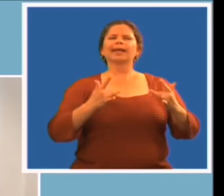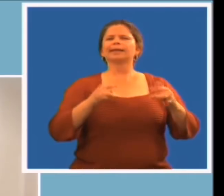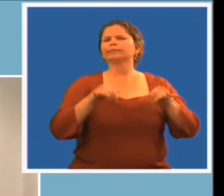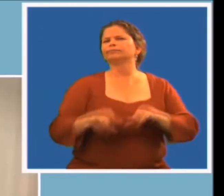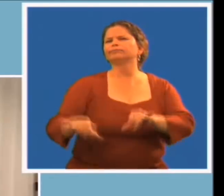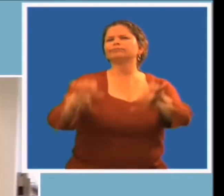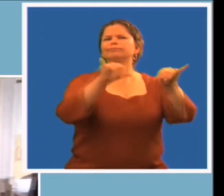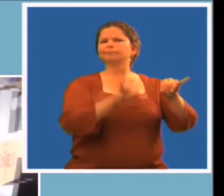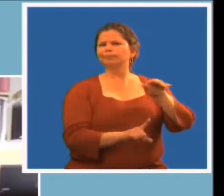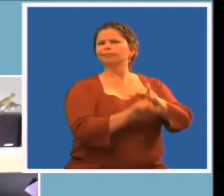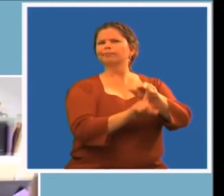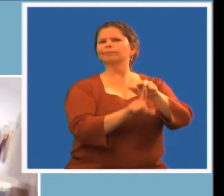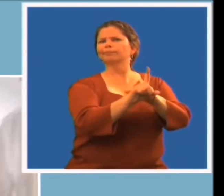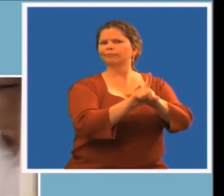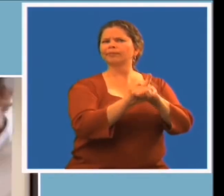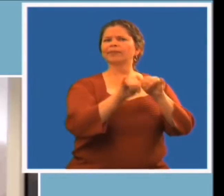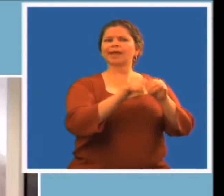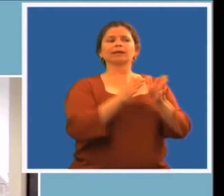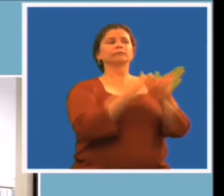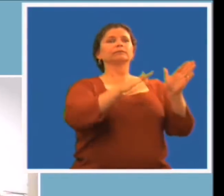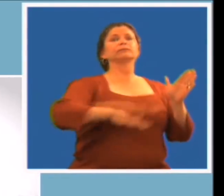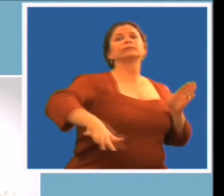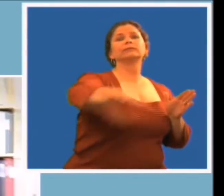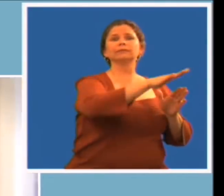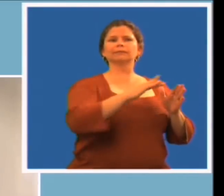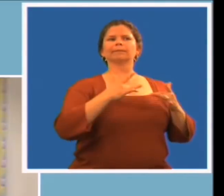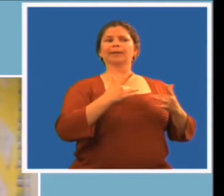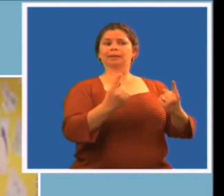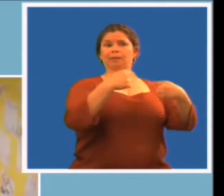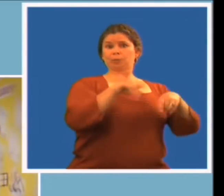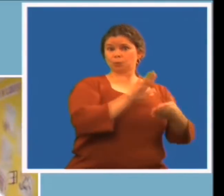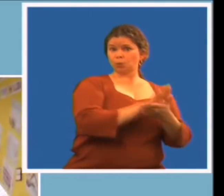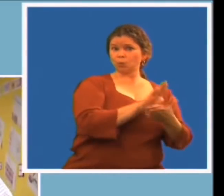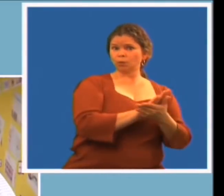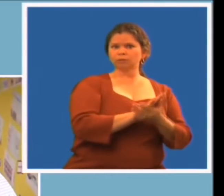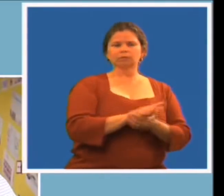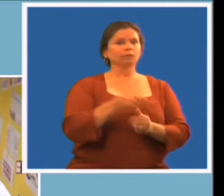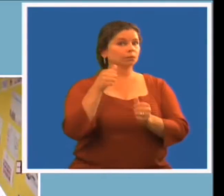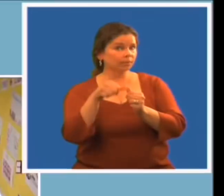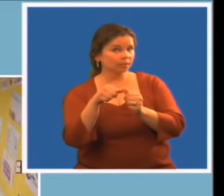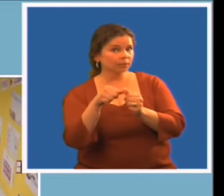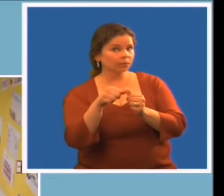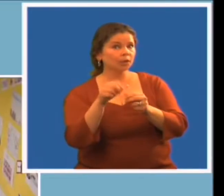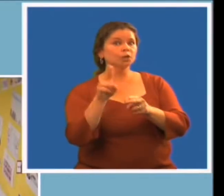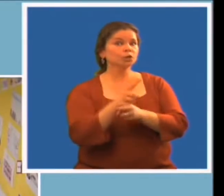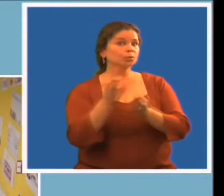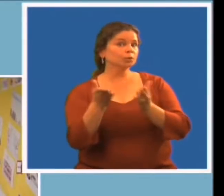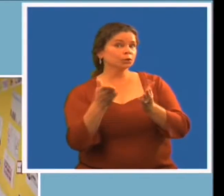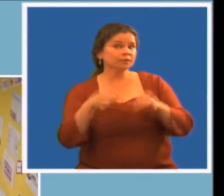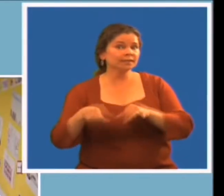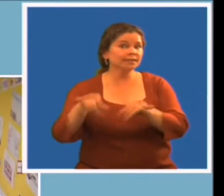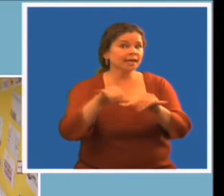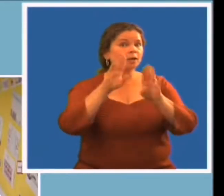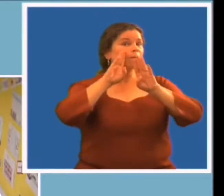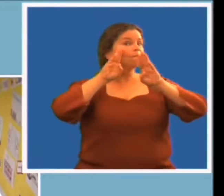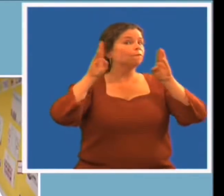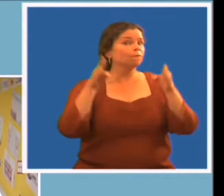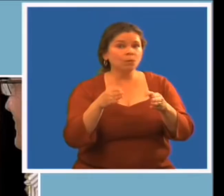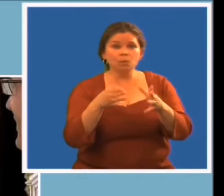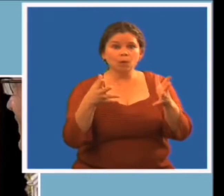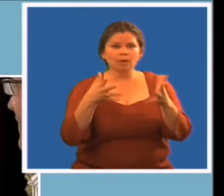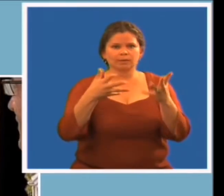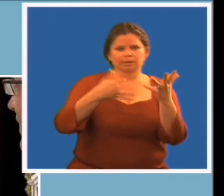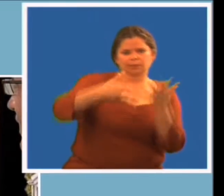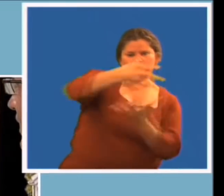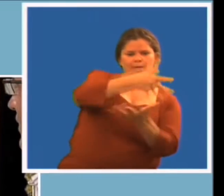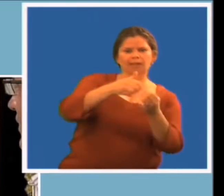Let's begin with a common situation in which members of the general public would be present in your school. Remember, the customer service